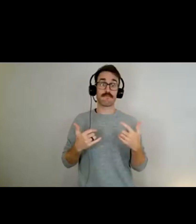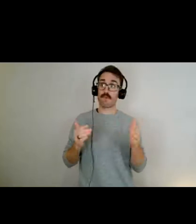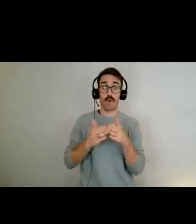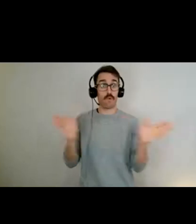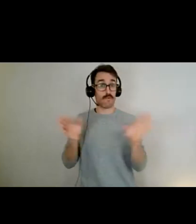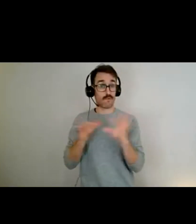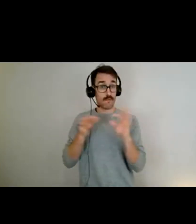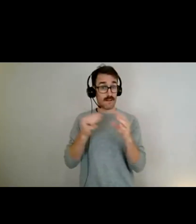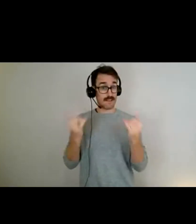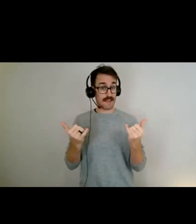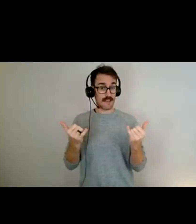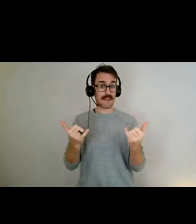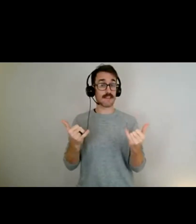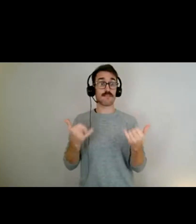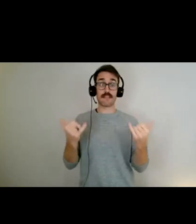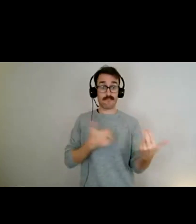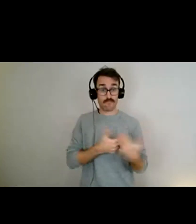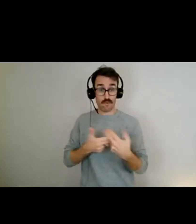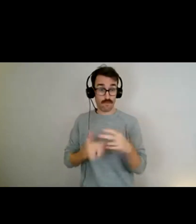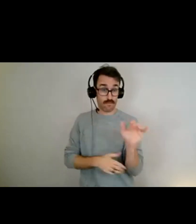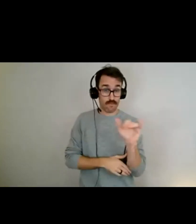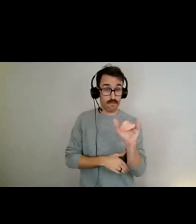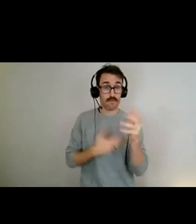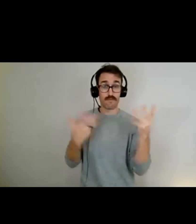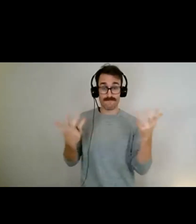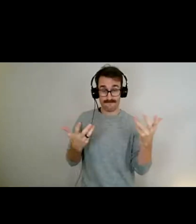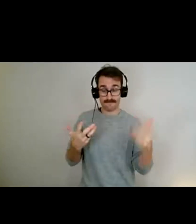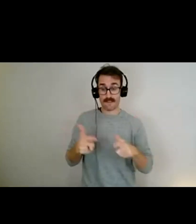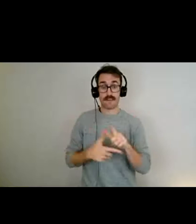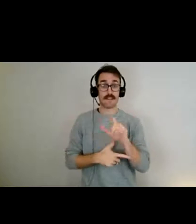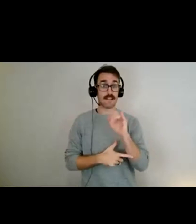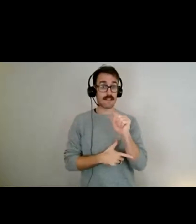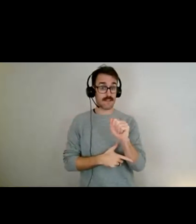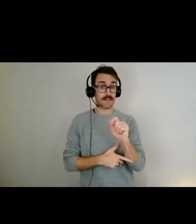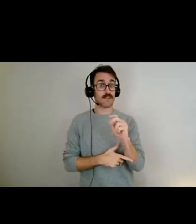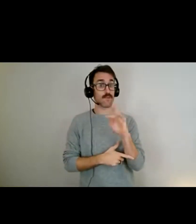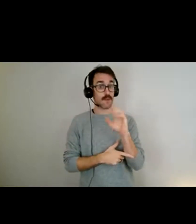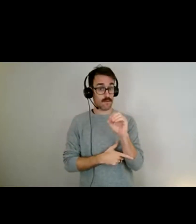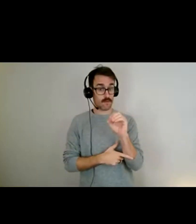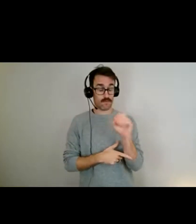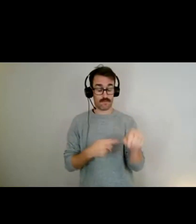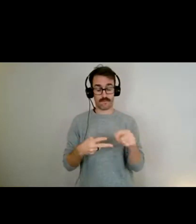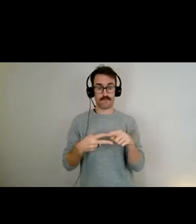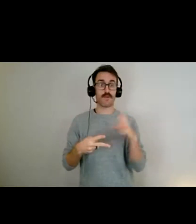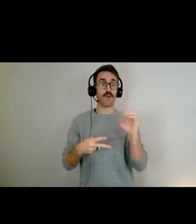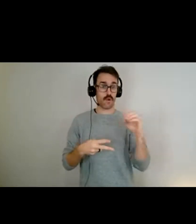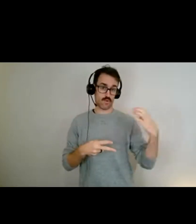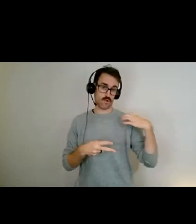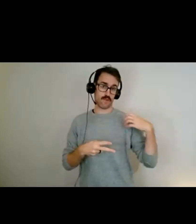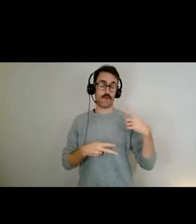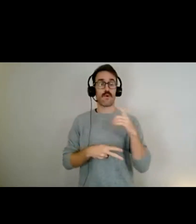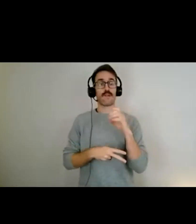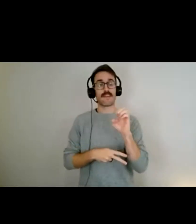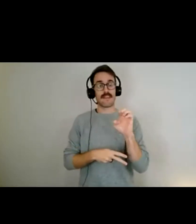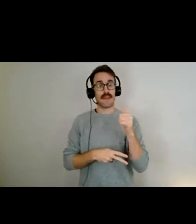off. Also attending and assisting on this webinar platform today is Lisa Tobio, co-chair of the Prevention of Elder